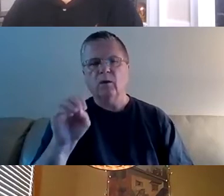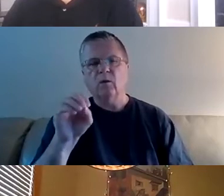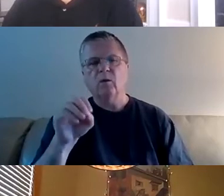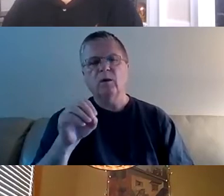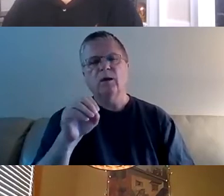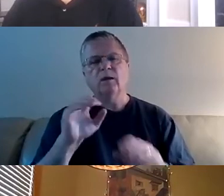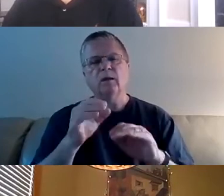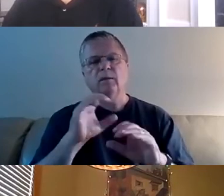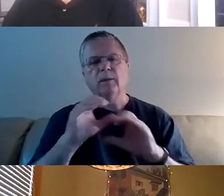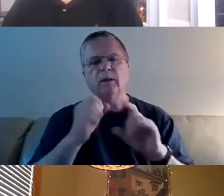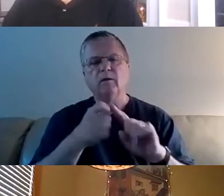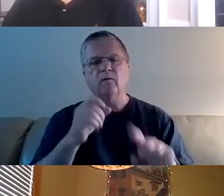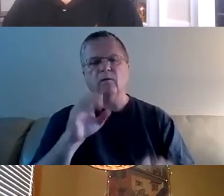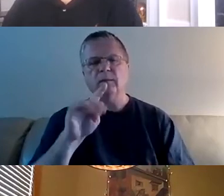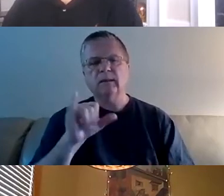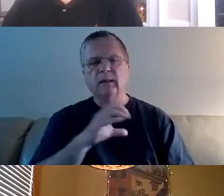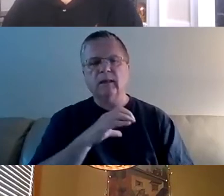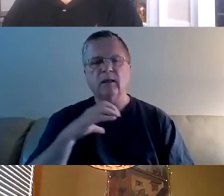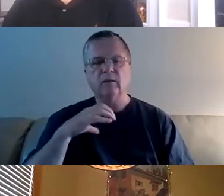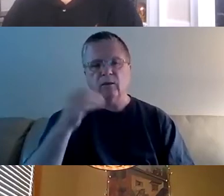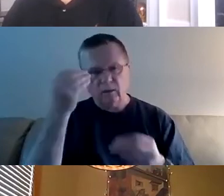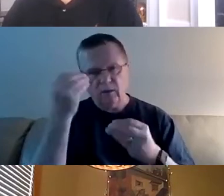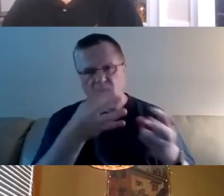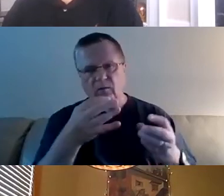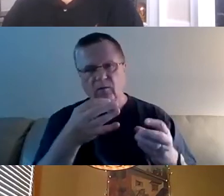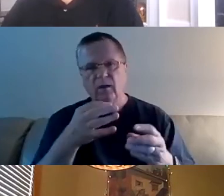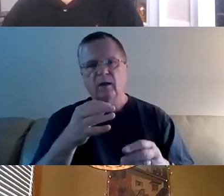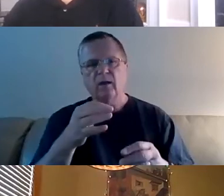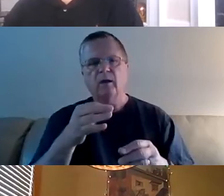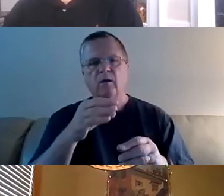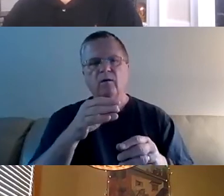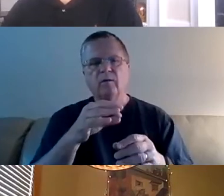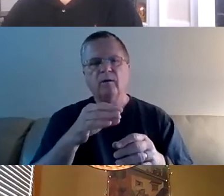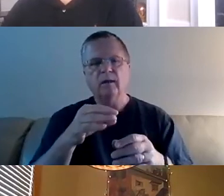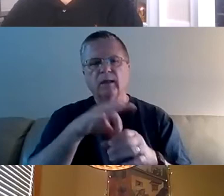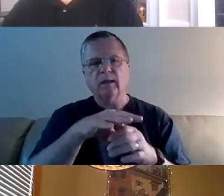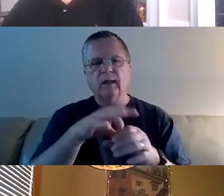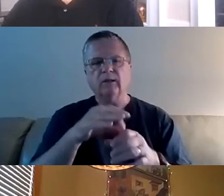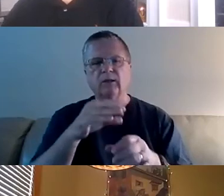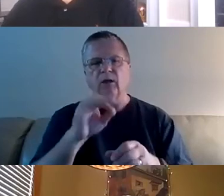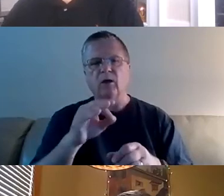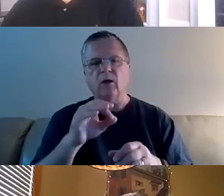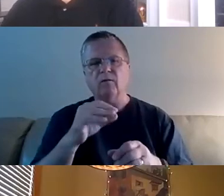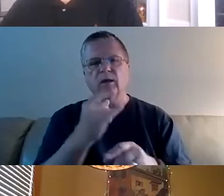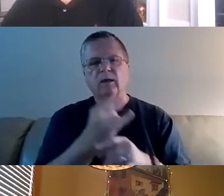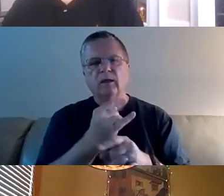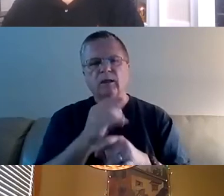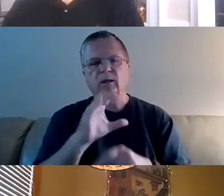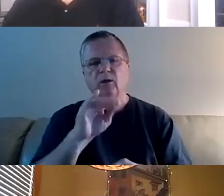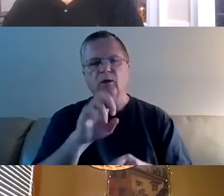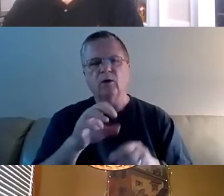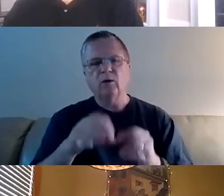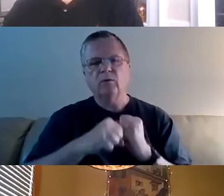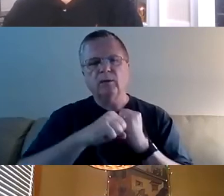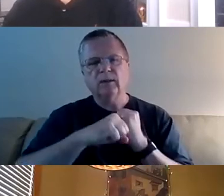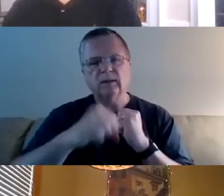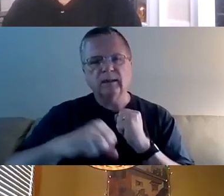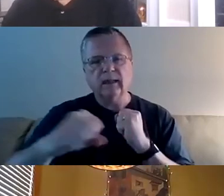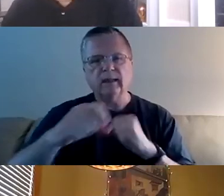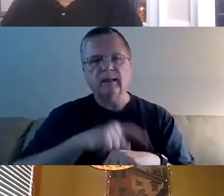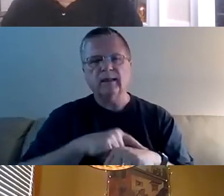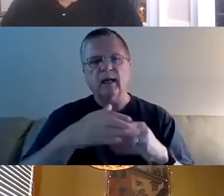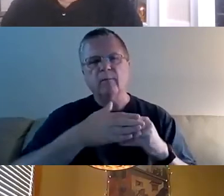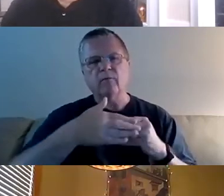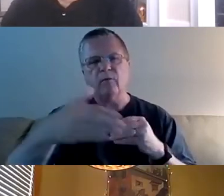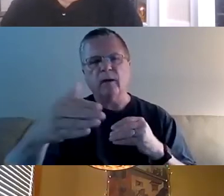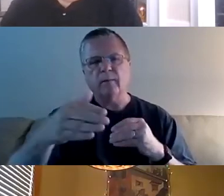Council notifying of its election under the Pennsylvania Liquor Code to extend the time frame for City Council to